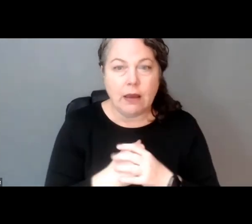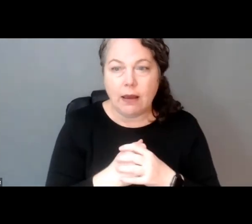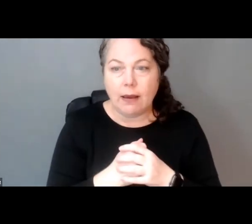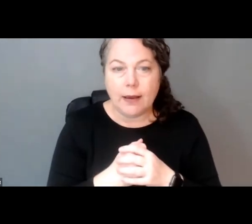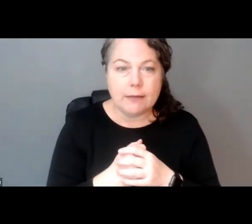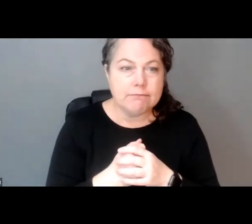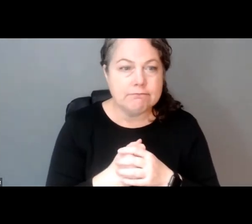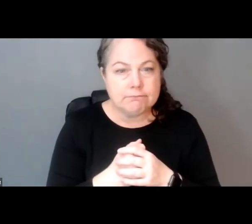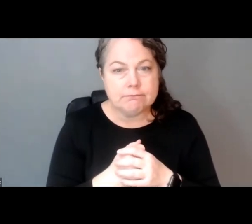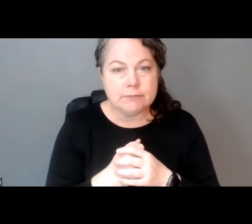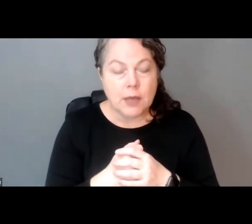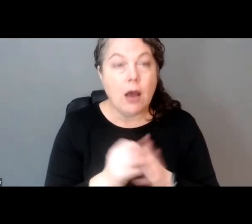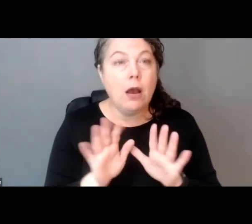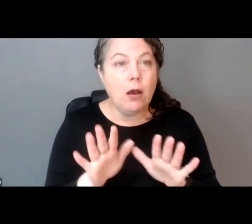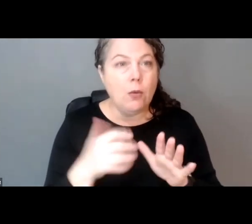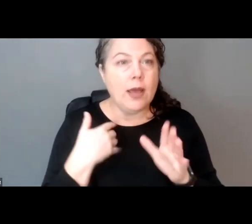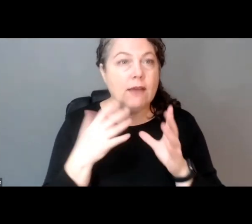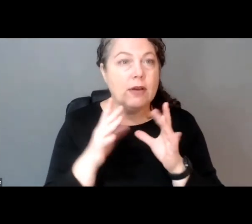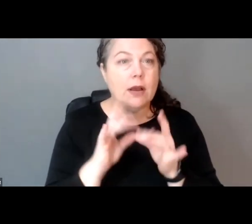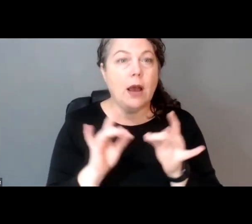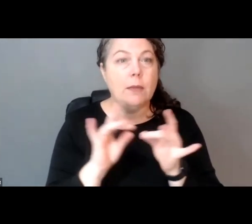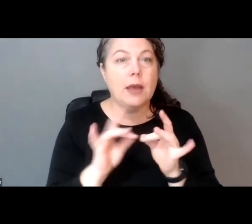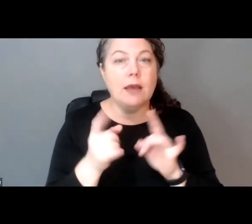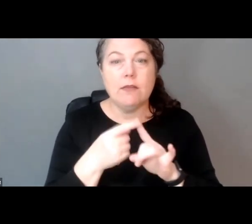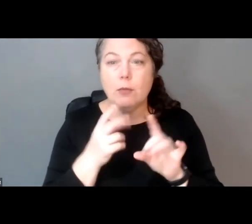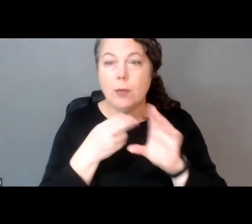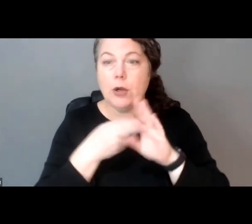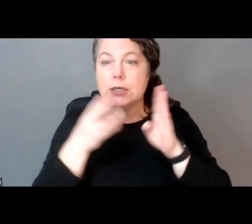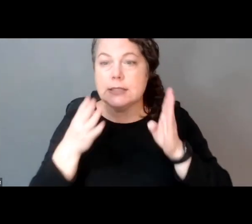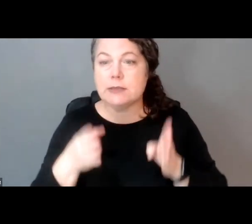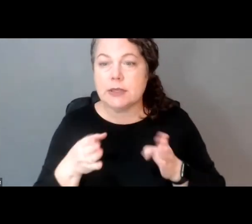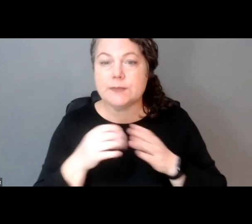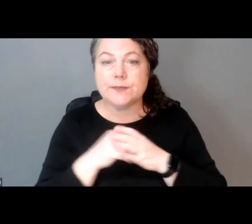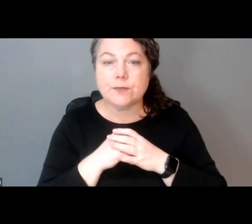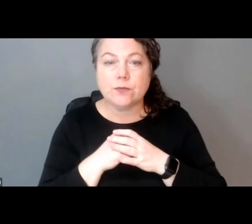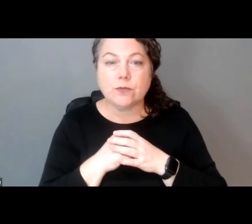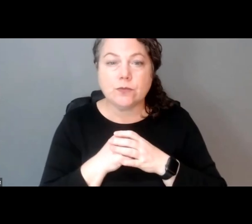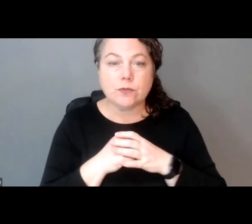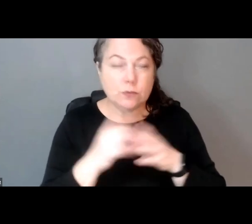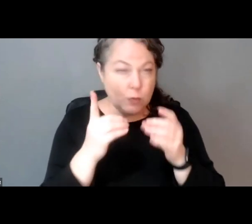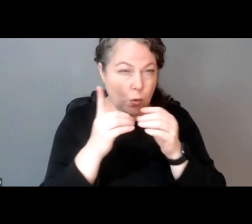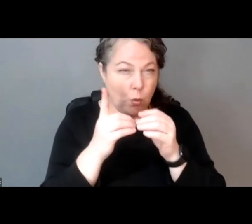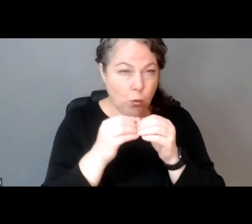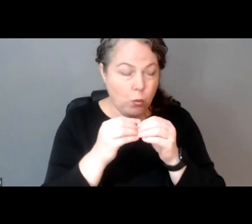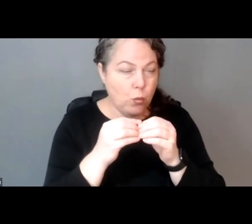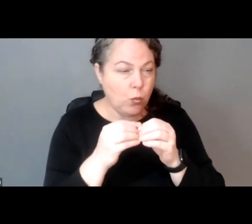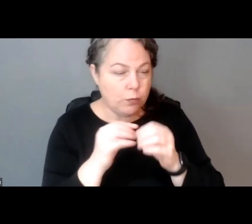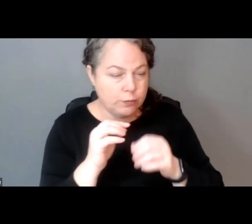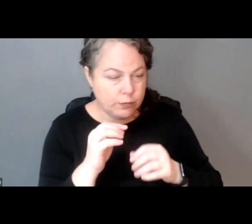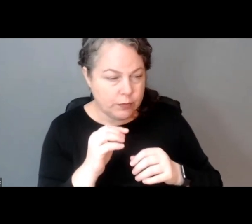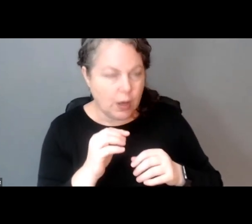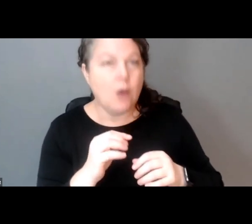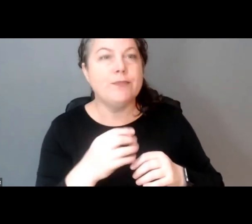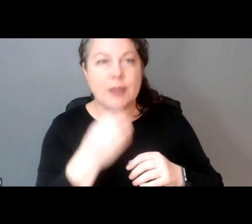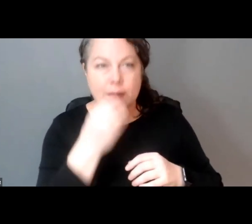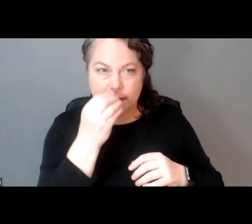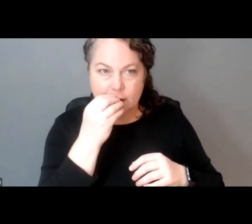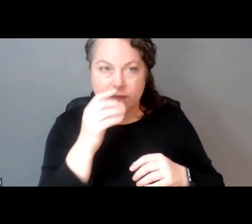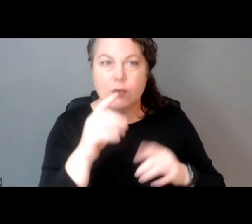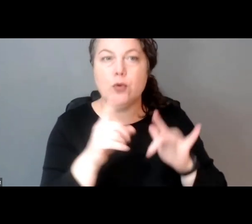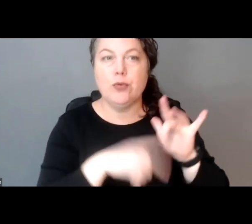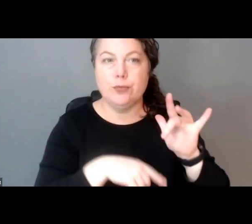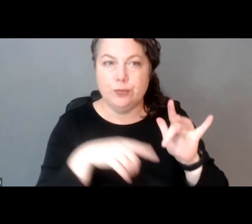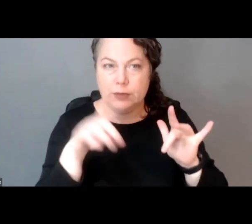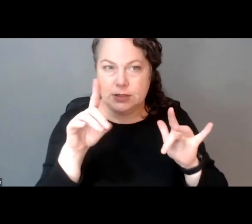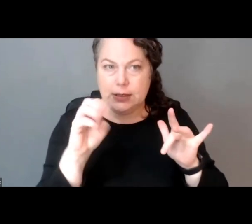we have a comment from one of our participants. another factor is to remedy the food deserts or lack of access